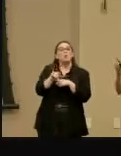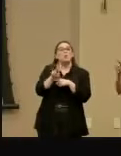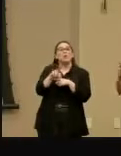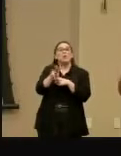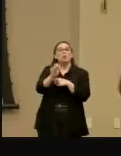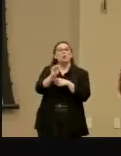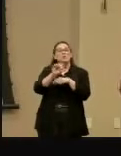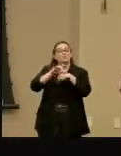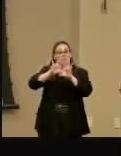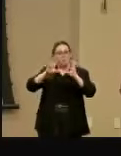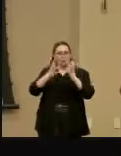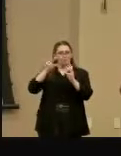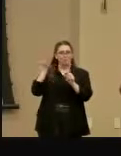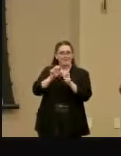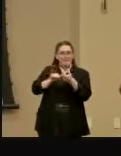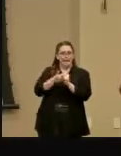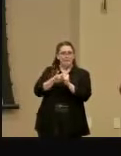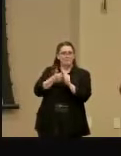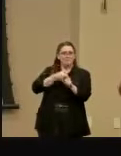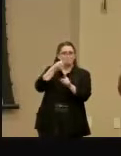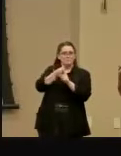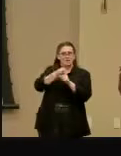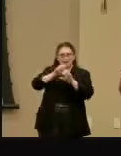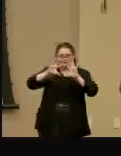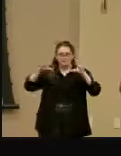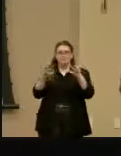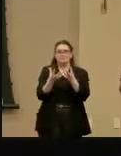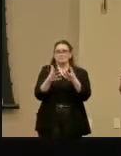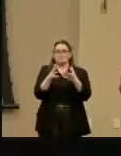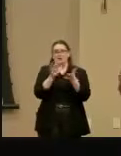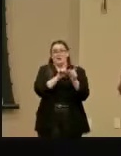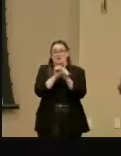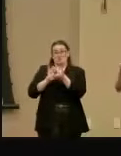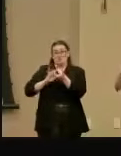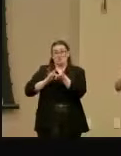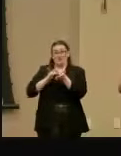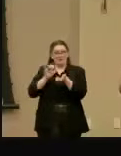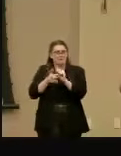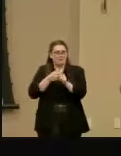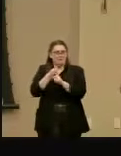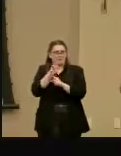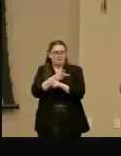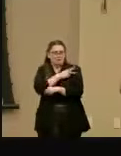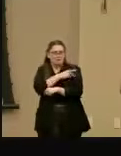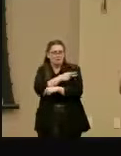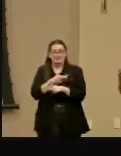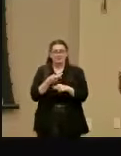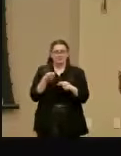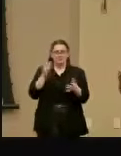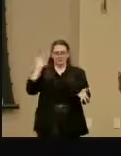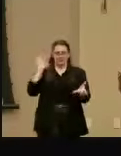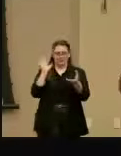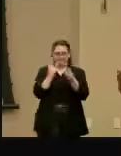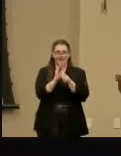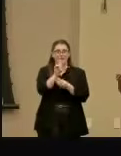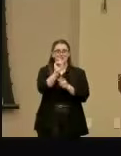from a global perspective, affect all of this and the medications as well? And then we have to condense that into a 20-minute visit where we have other things to